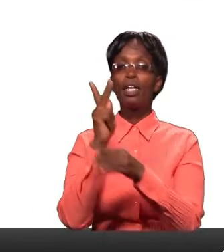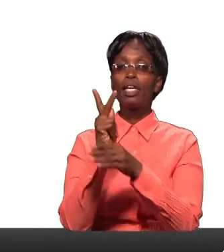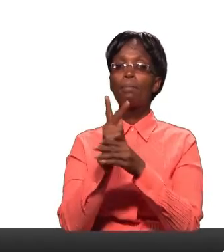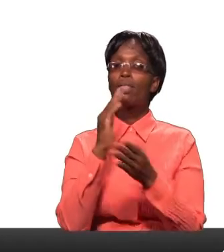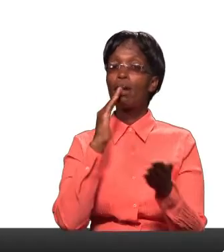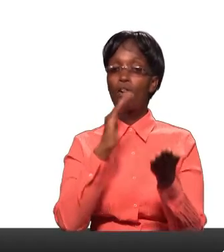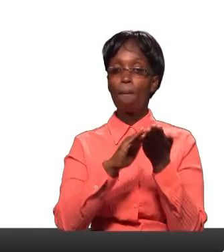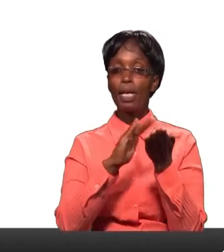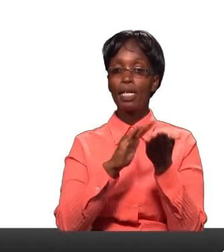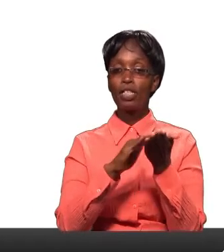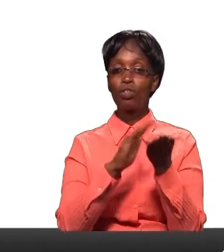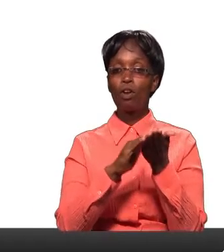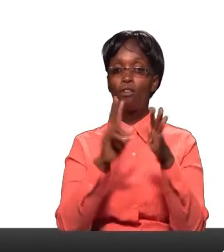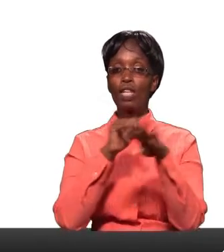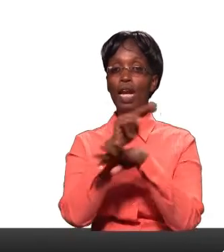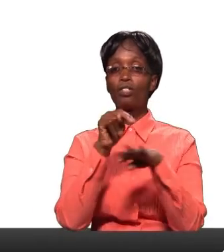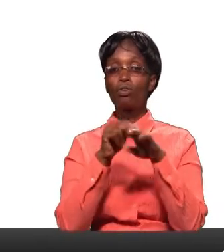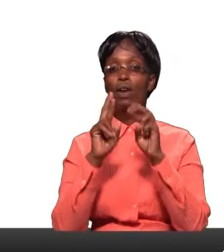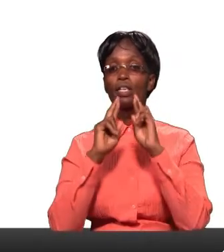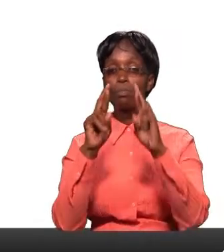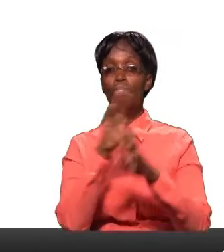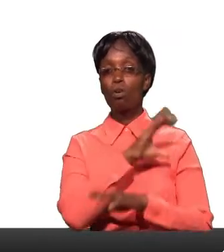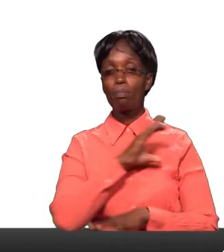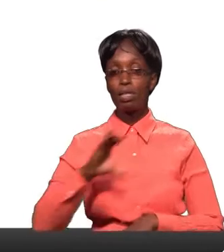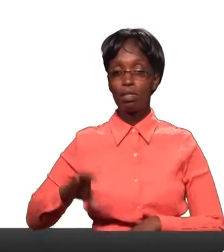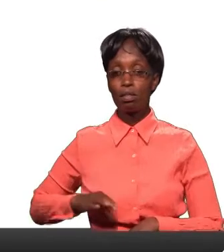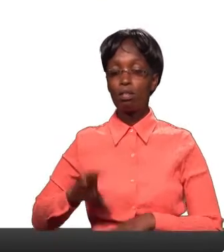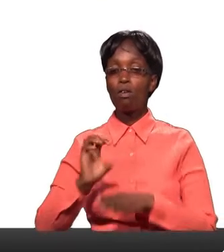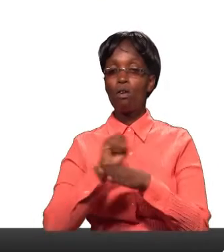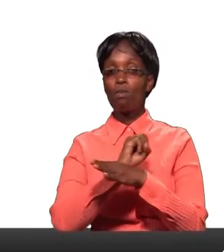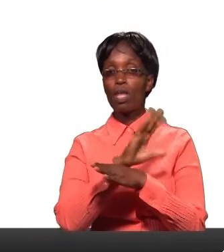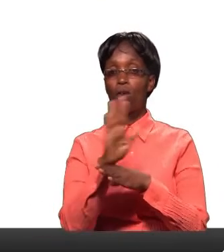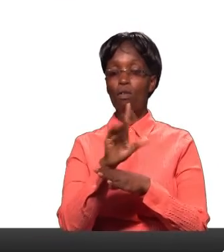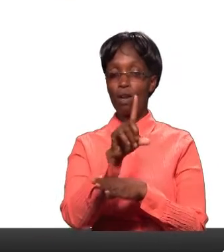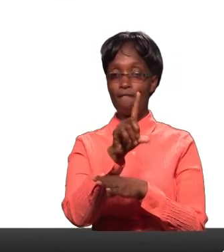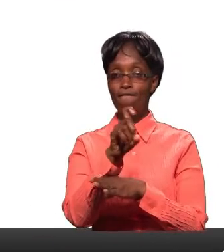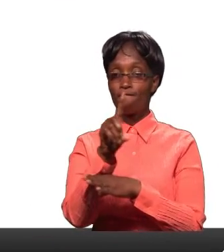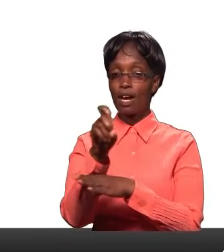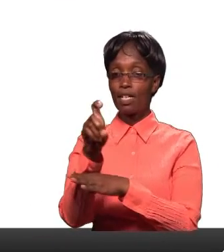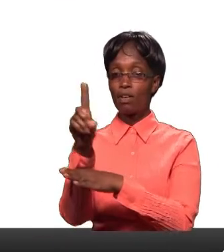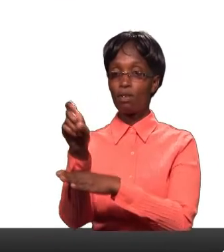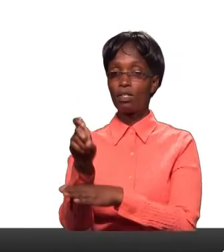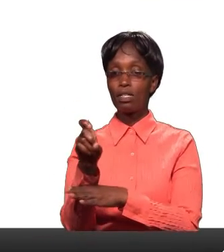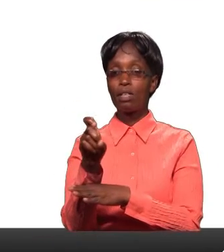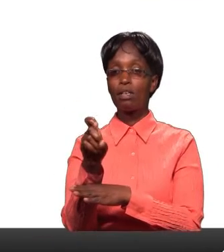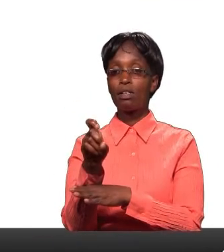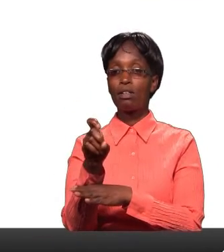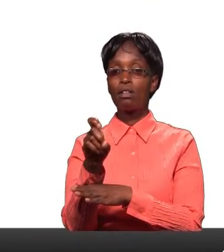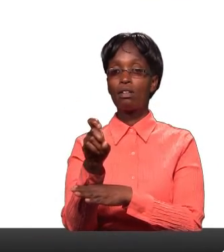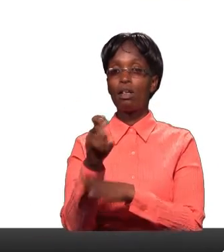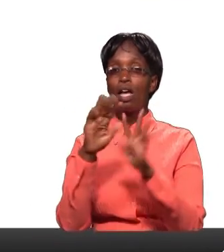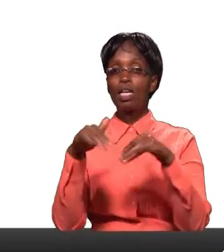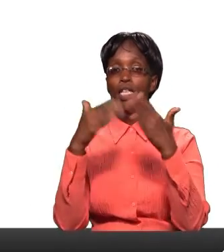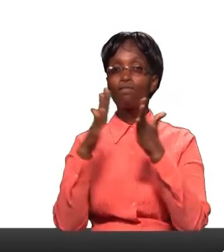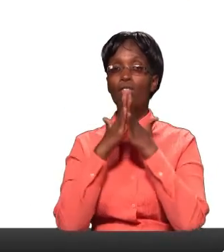with the recommendations of the National Emergency Response Committee on Coronavirus, issue the first